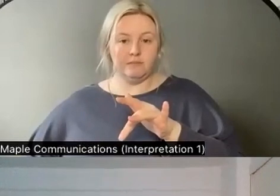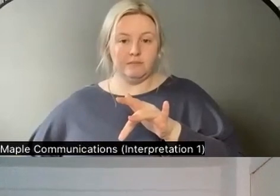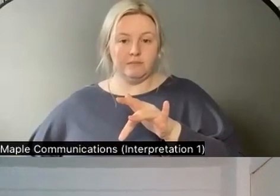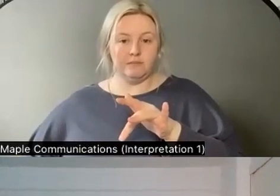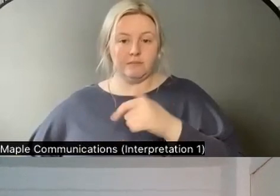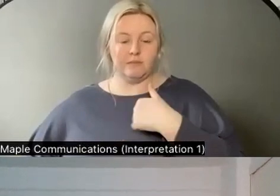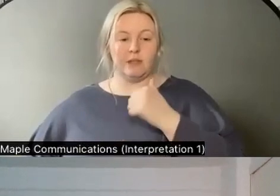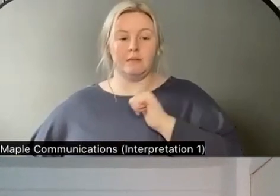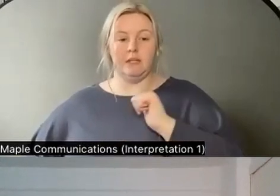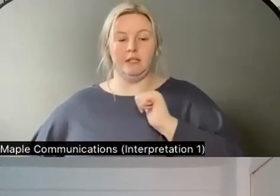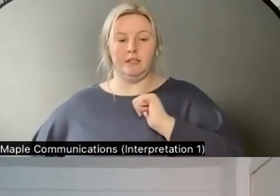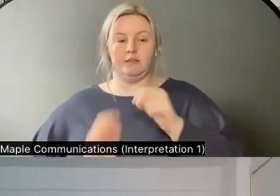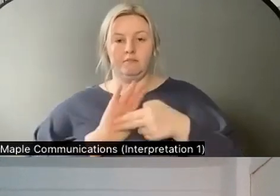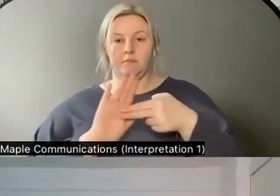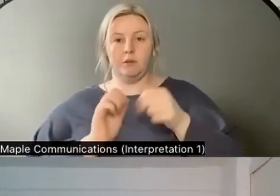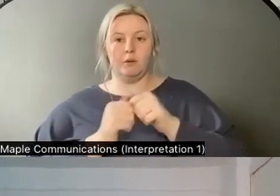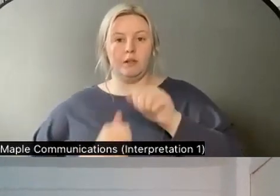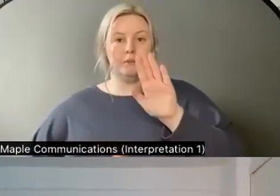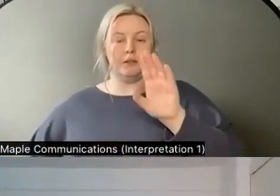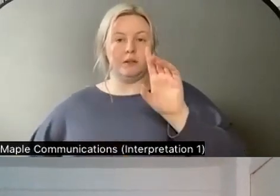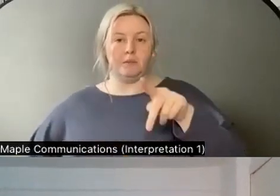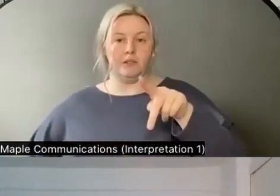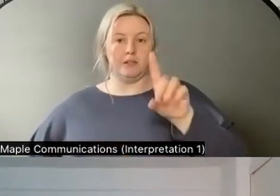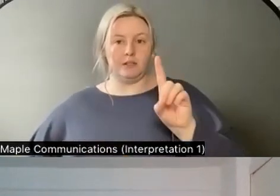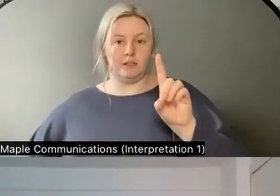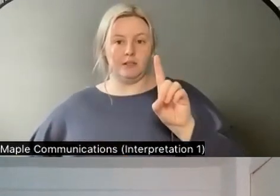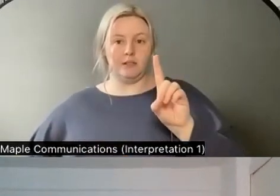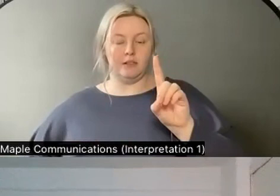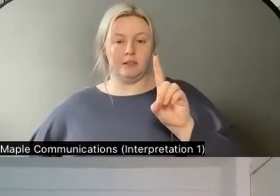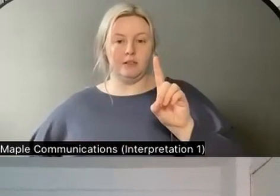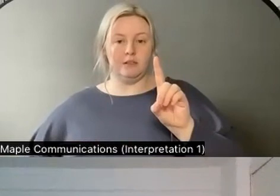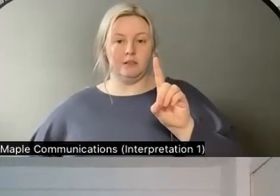borderline personality, where people were more likely to see that as